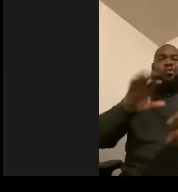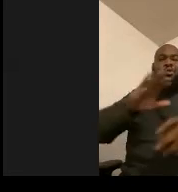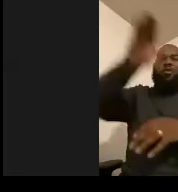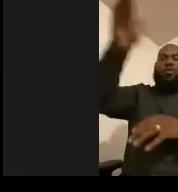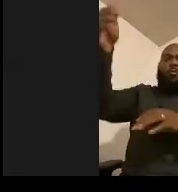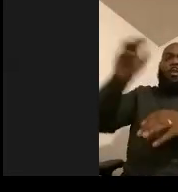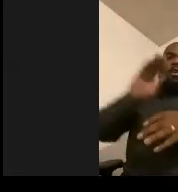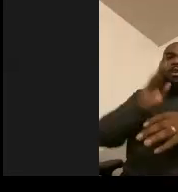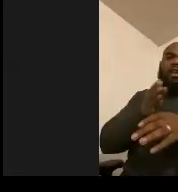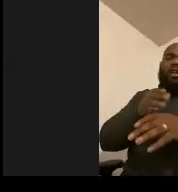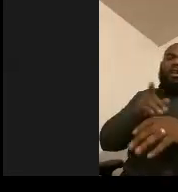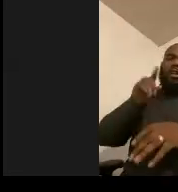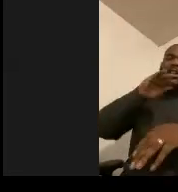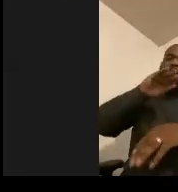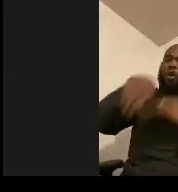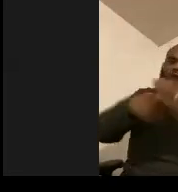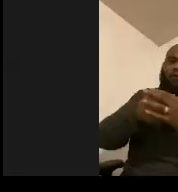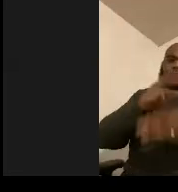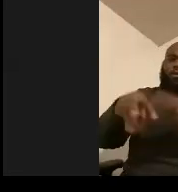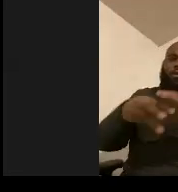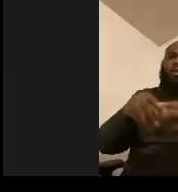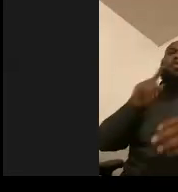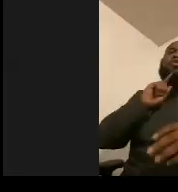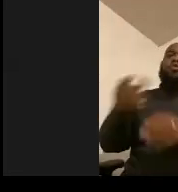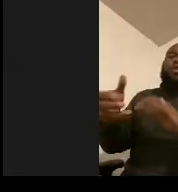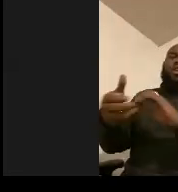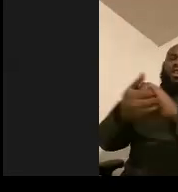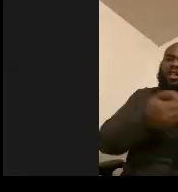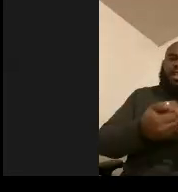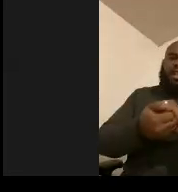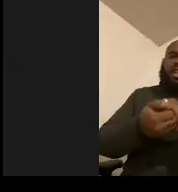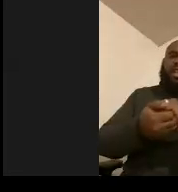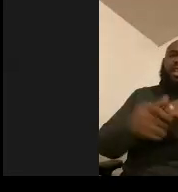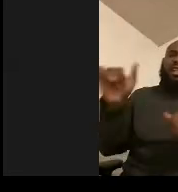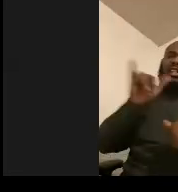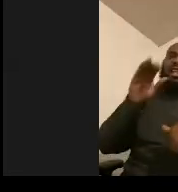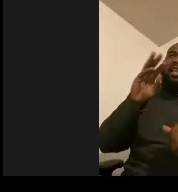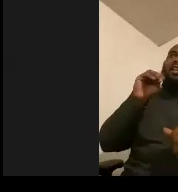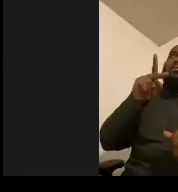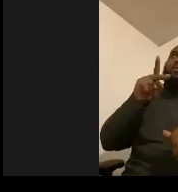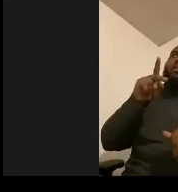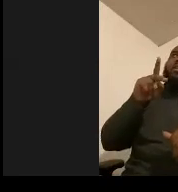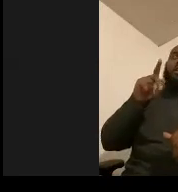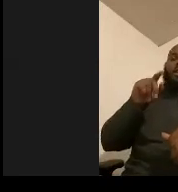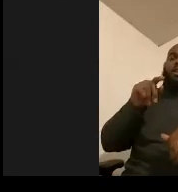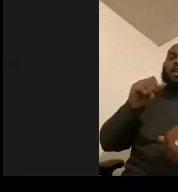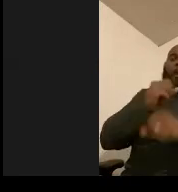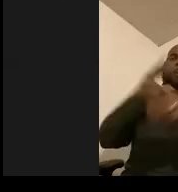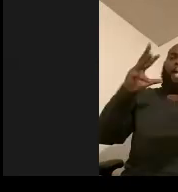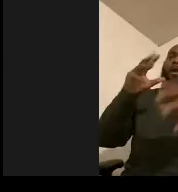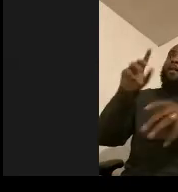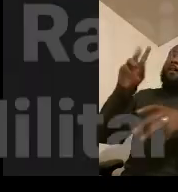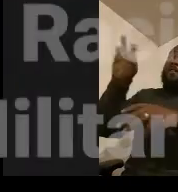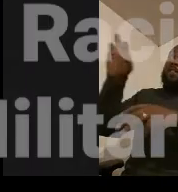connected, as King said, the bombs in Vietnam fall at home. Thank you very much.